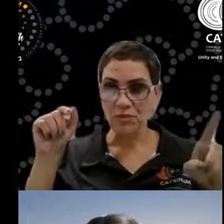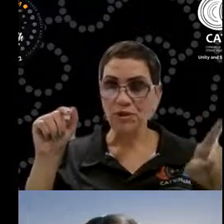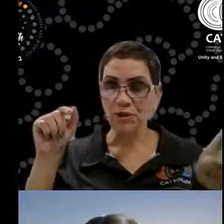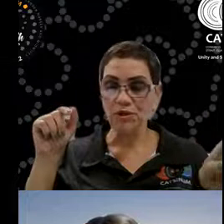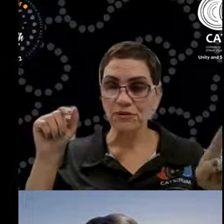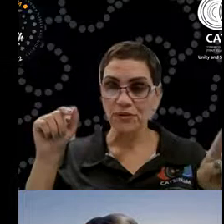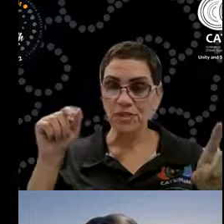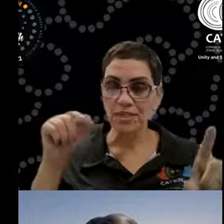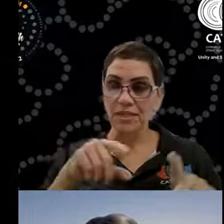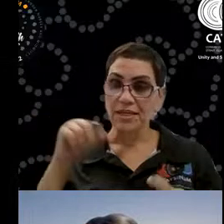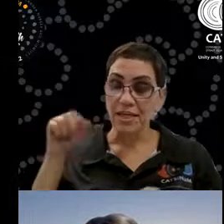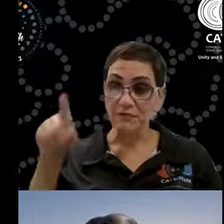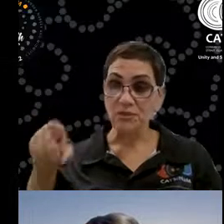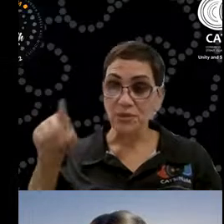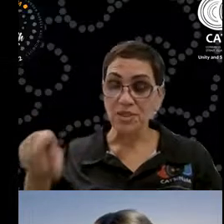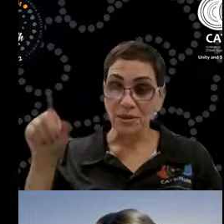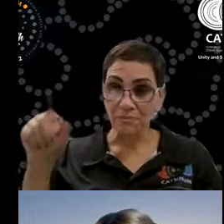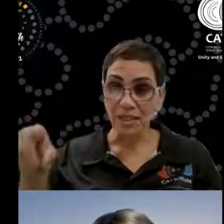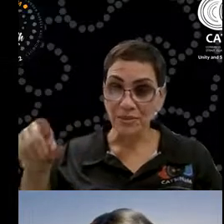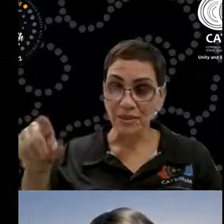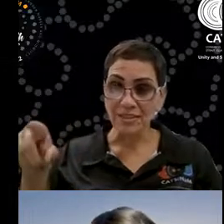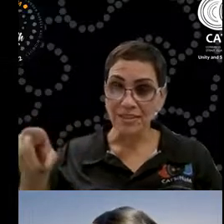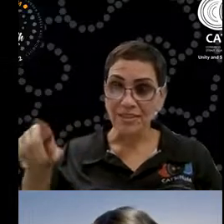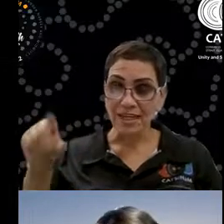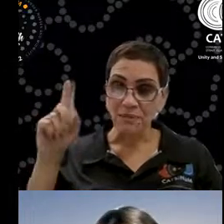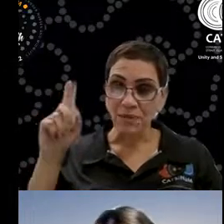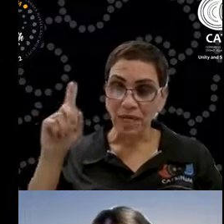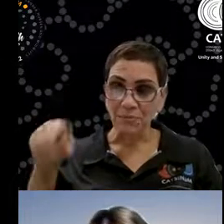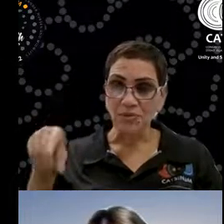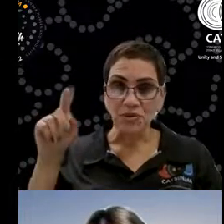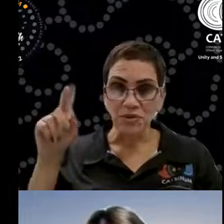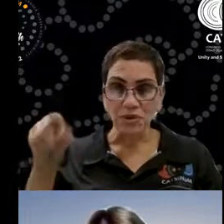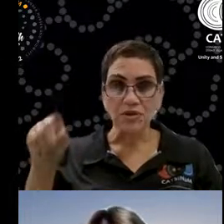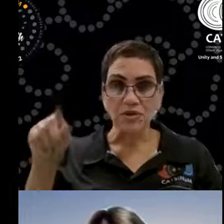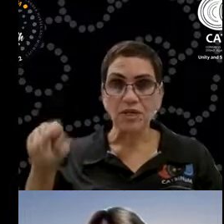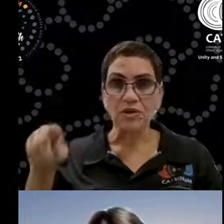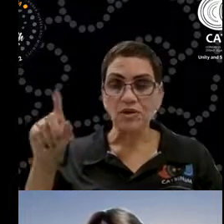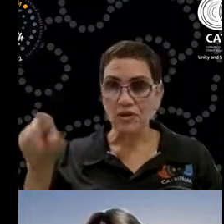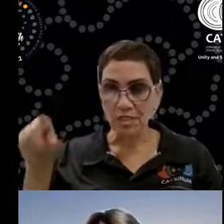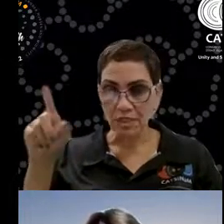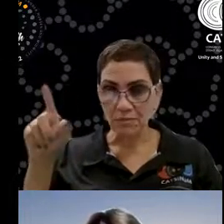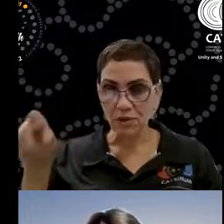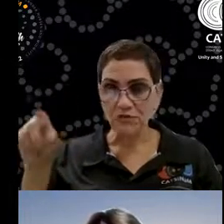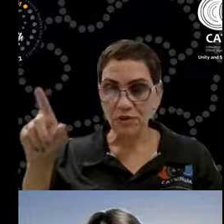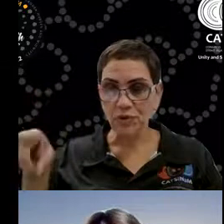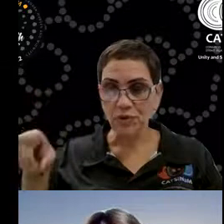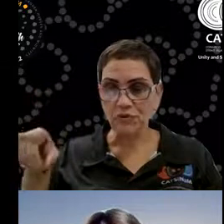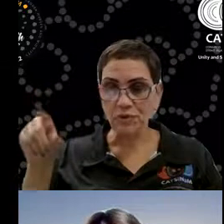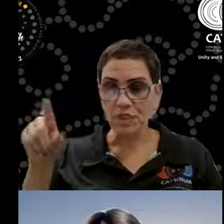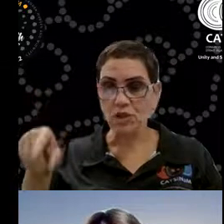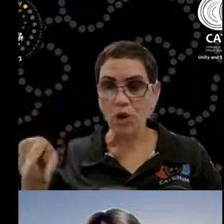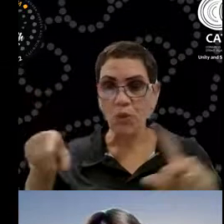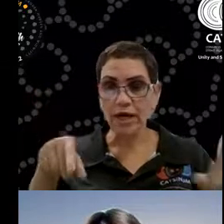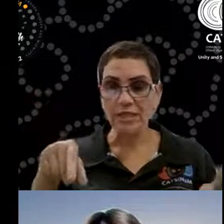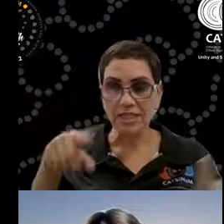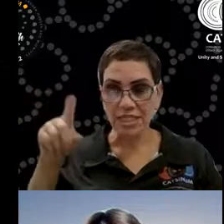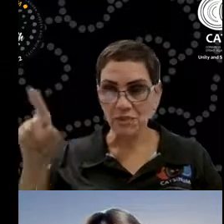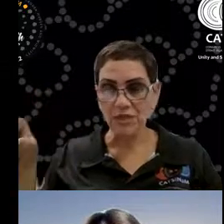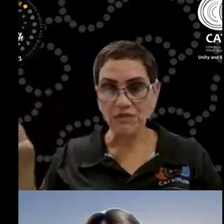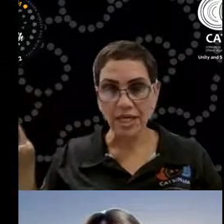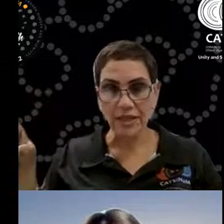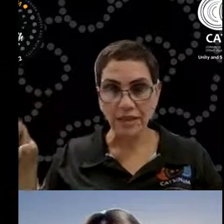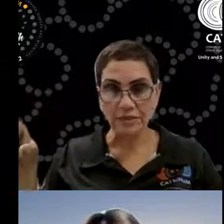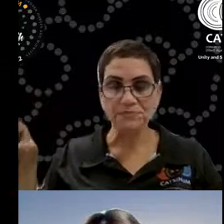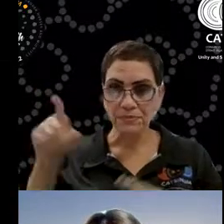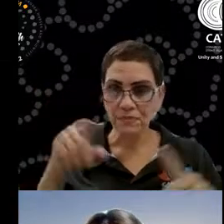non-Indigenous nursing and midwifery workforce, you have to also build the Aboriginal and Torres Strait Islander nursing and midwifery workforce, and not one at